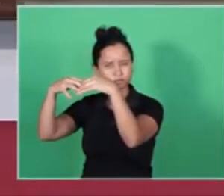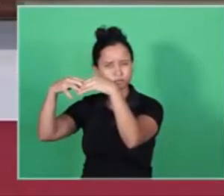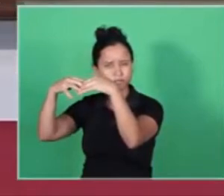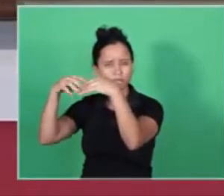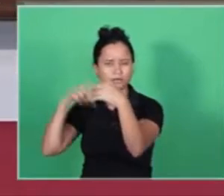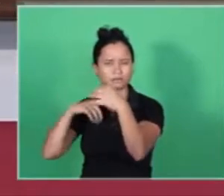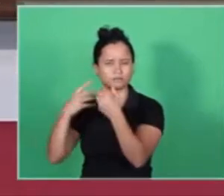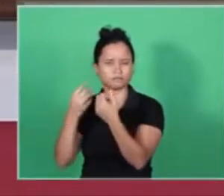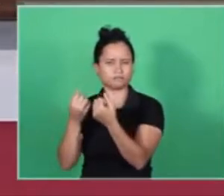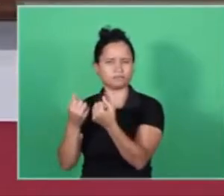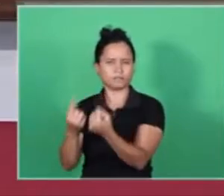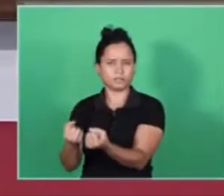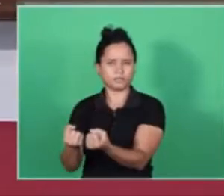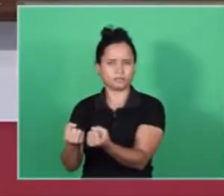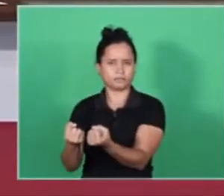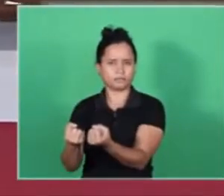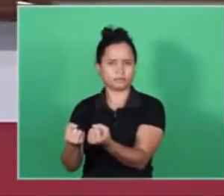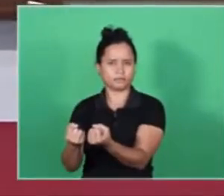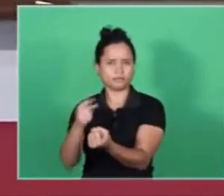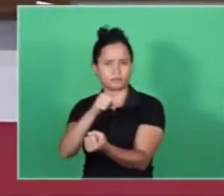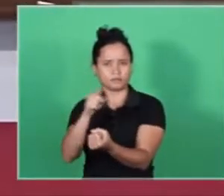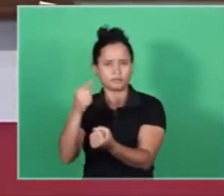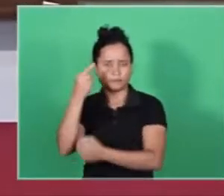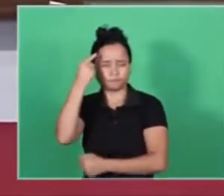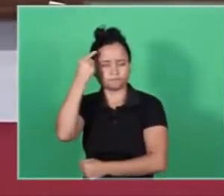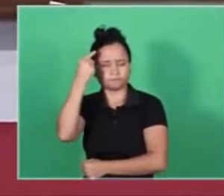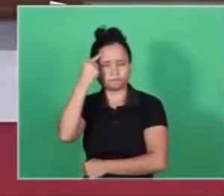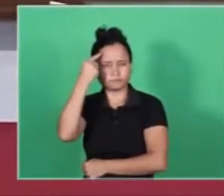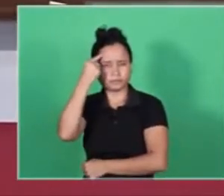and it has a weight.